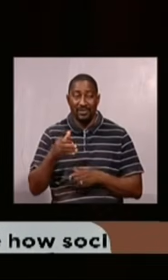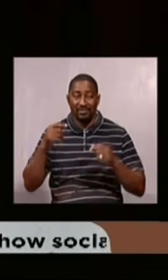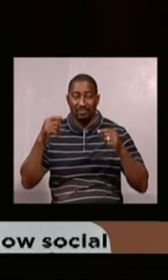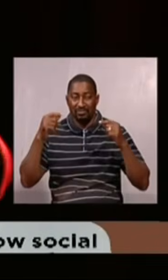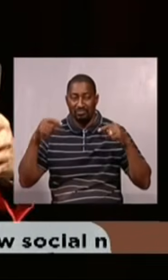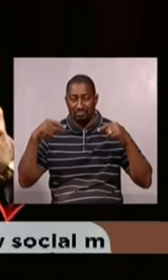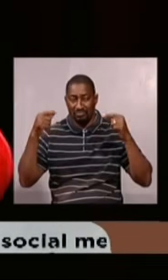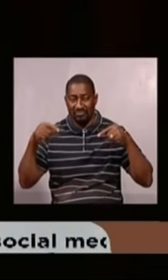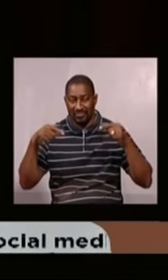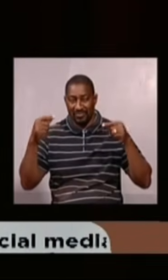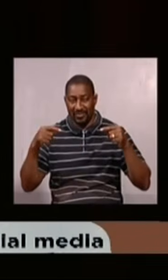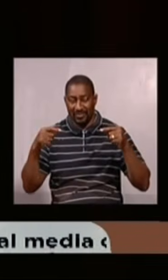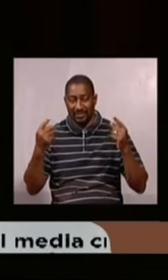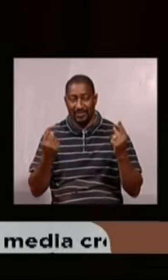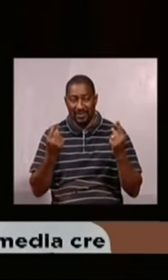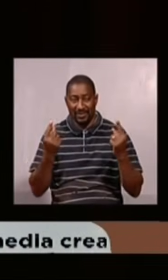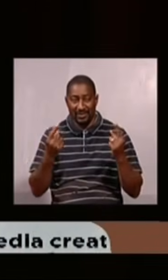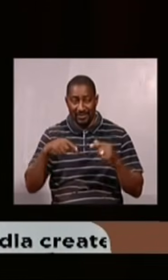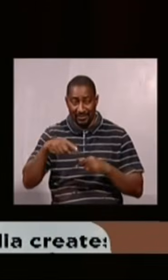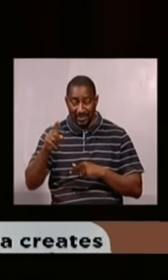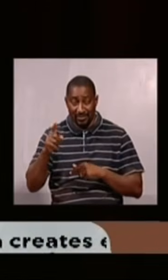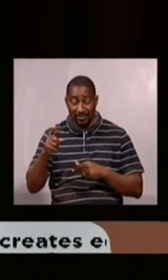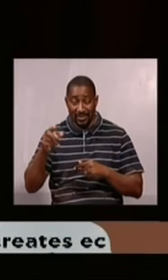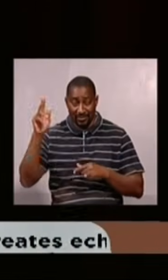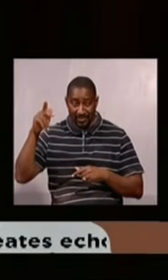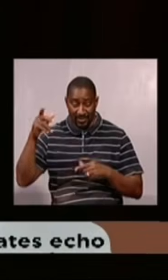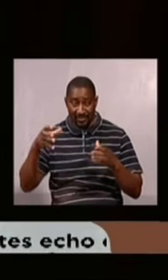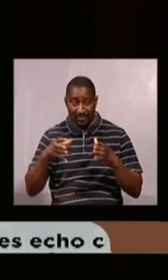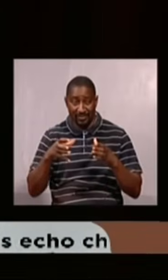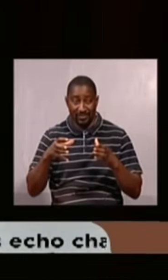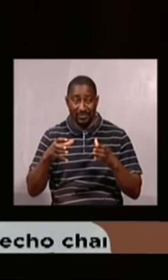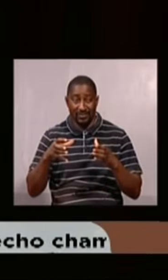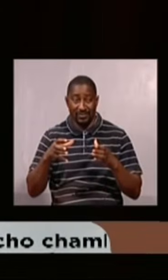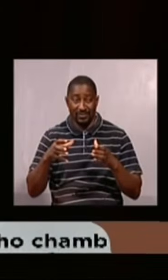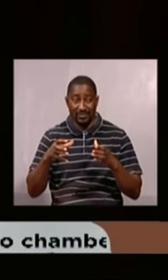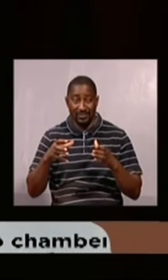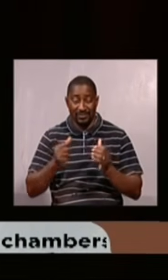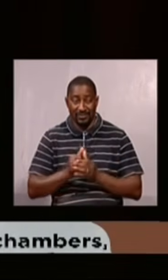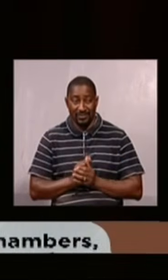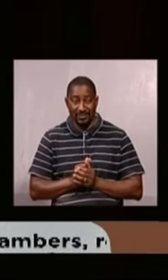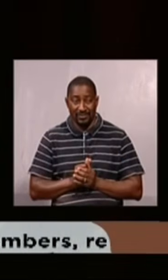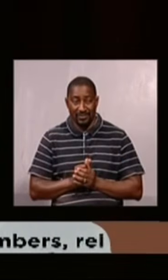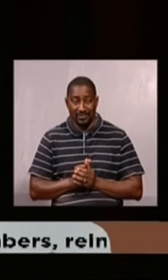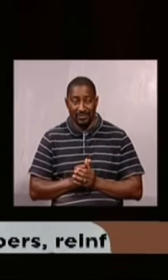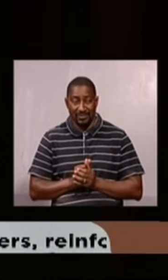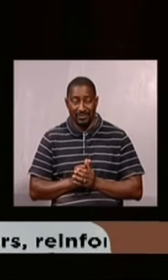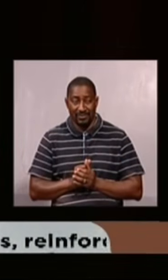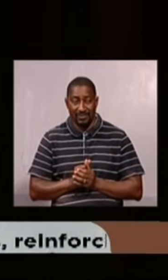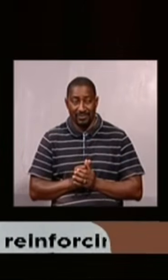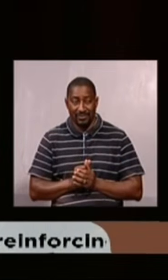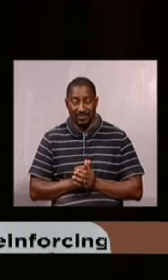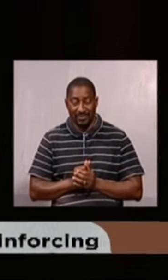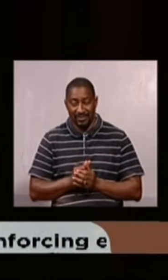are associated with a political party, anything that happens outside of that space, it's a brand overspill. There's a lot of sensitivity with a